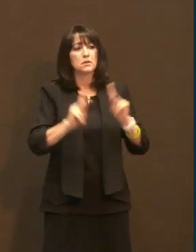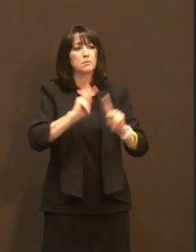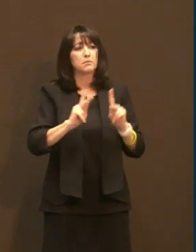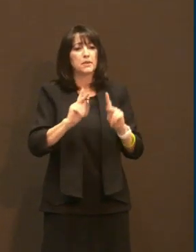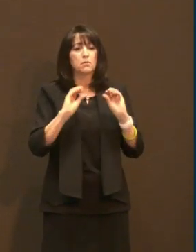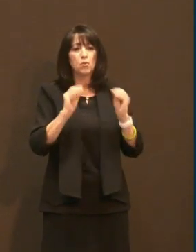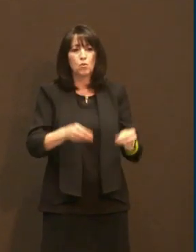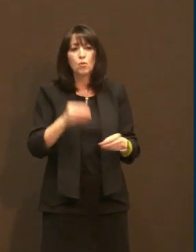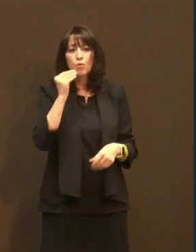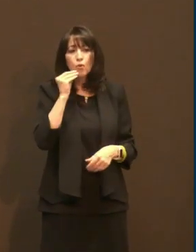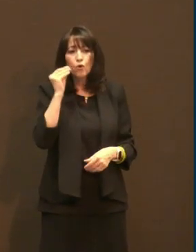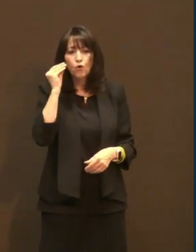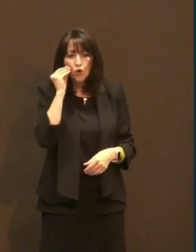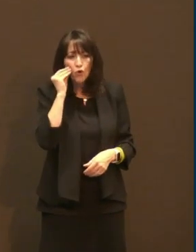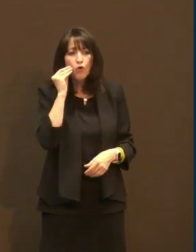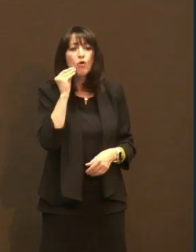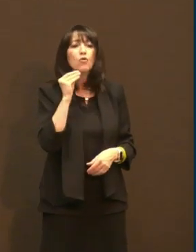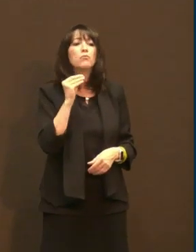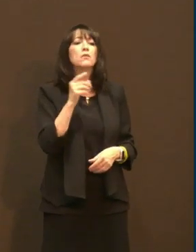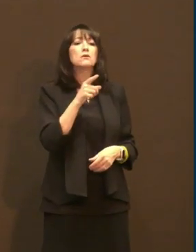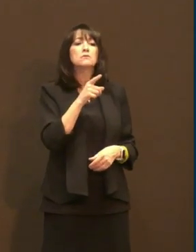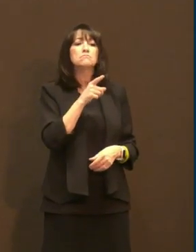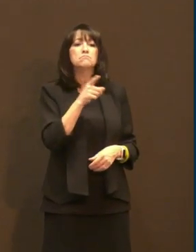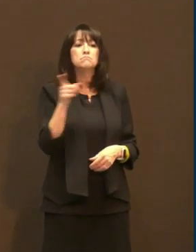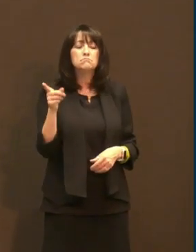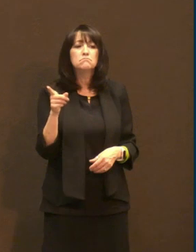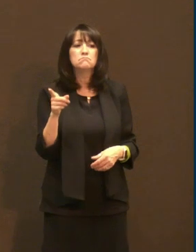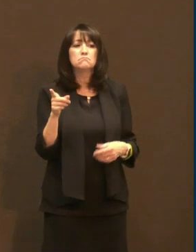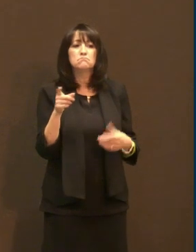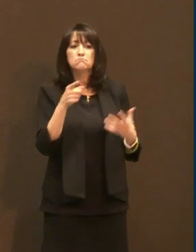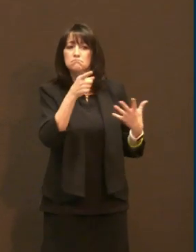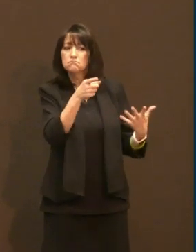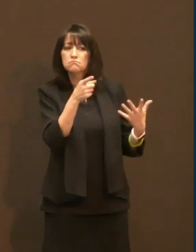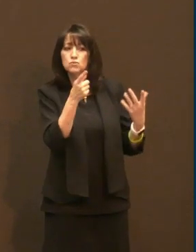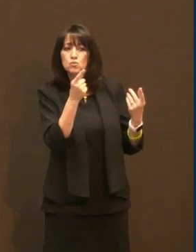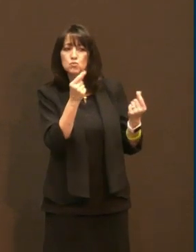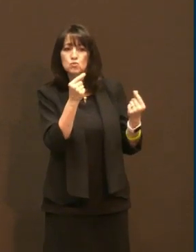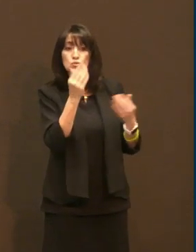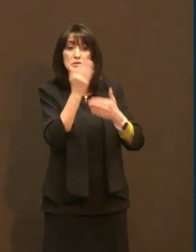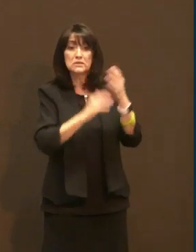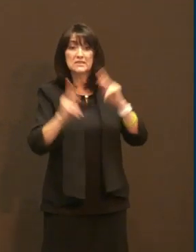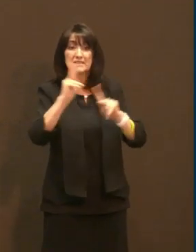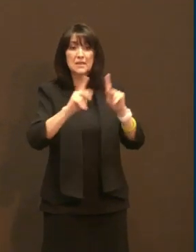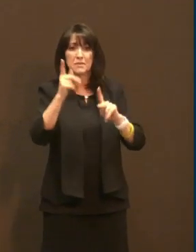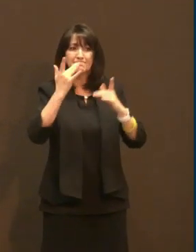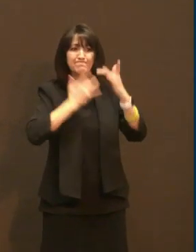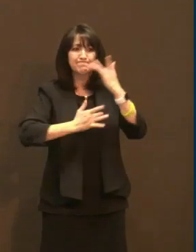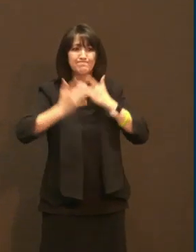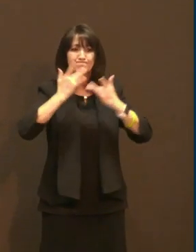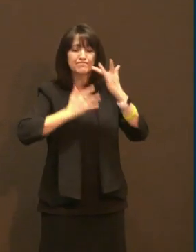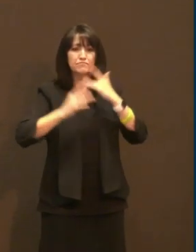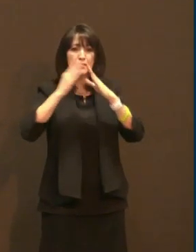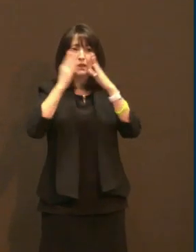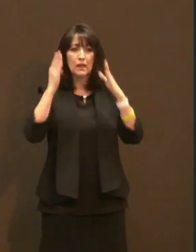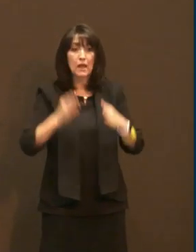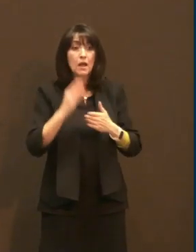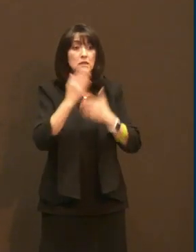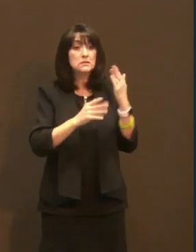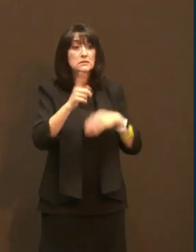have been reported among Delaware's homeless population, if we have those statistics, and how many at-risk people have been relocated from